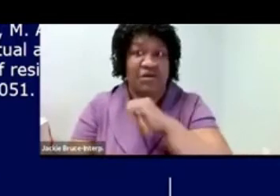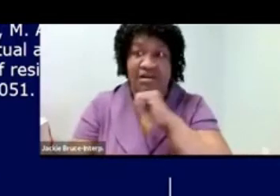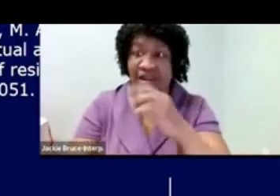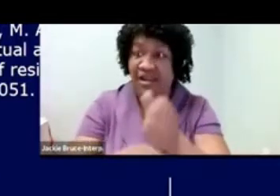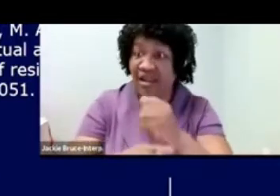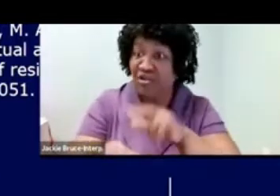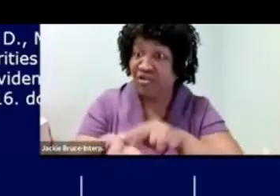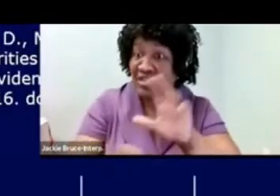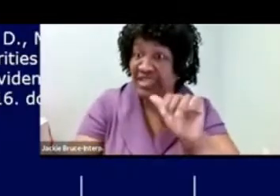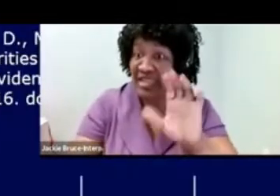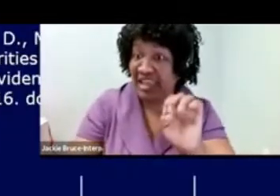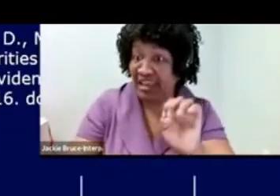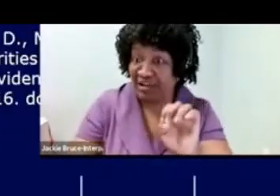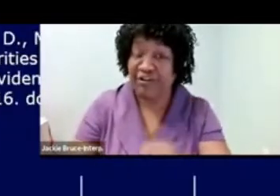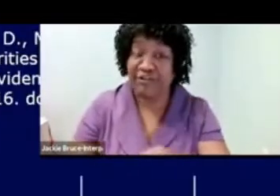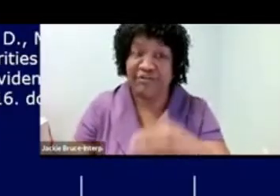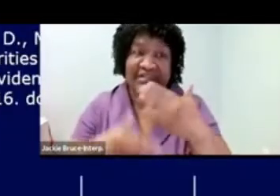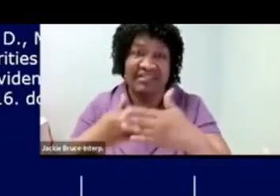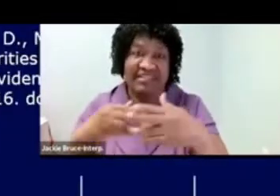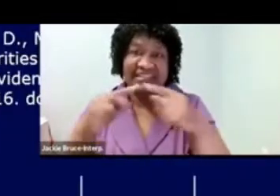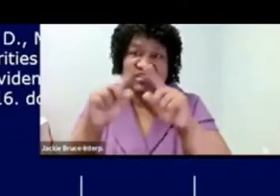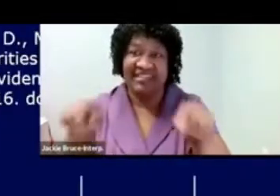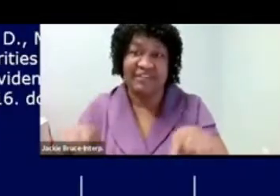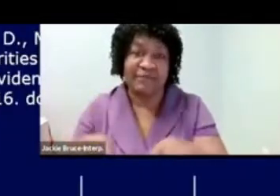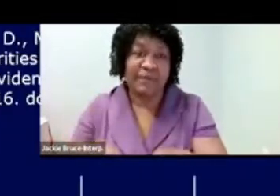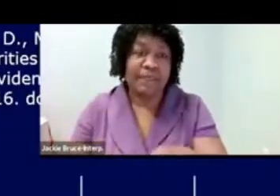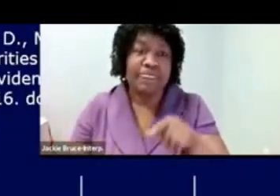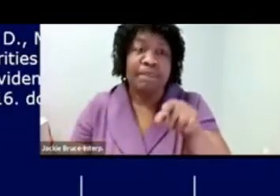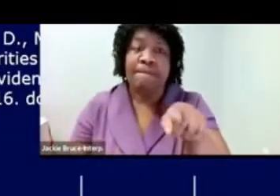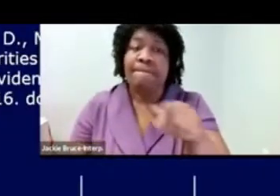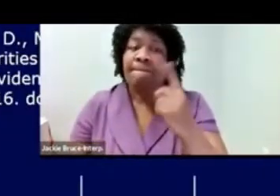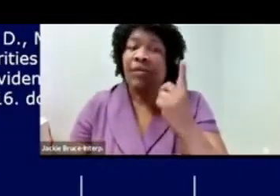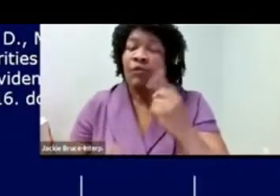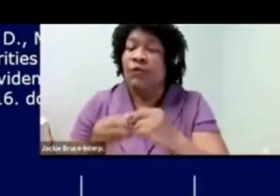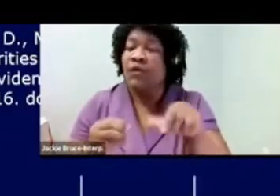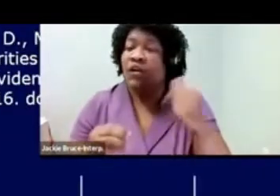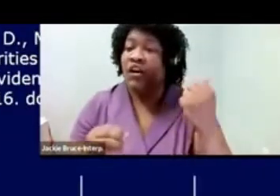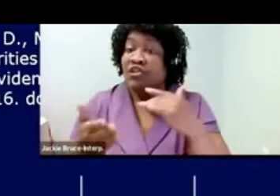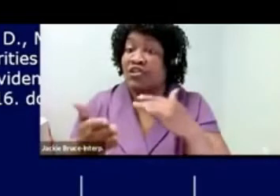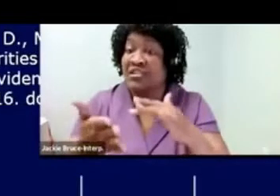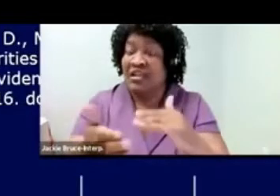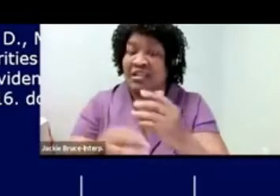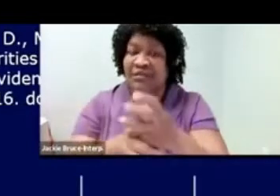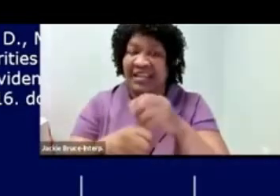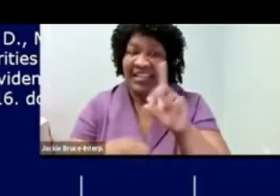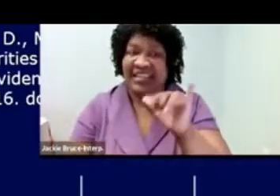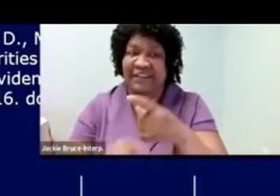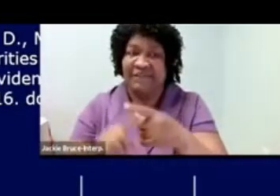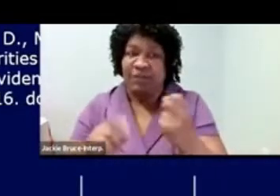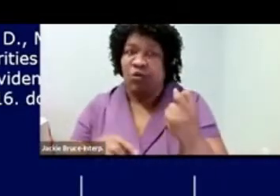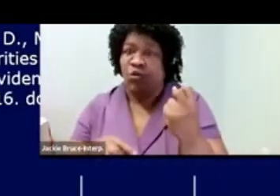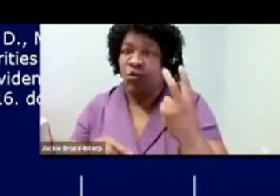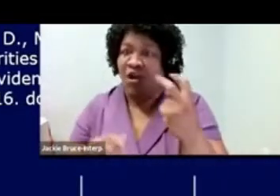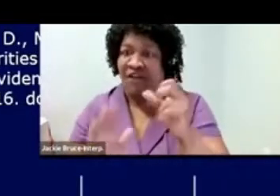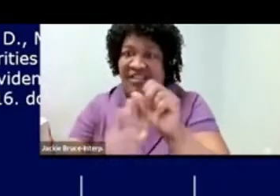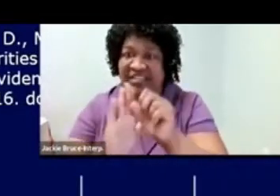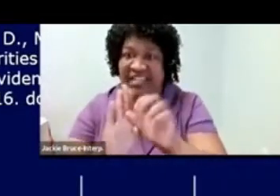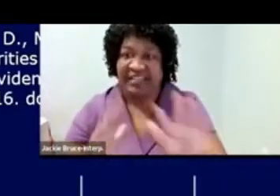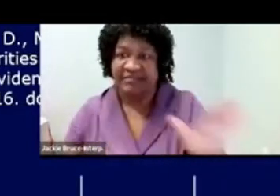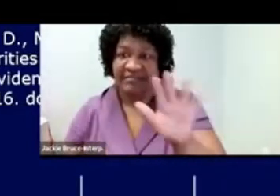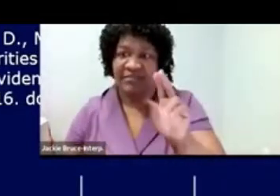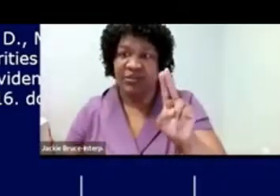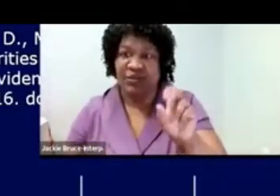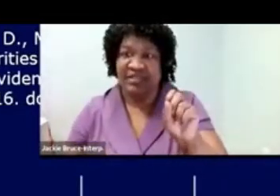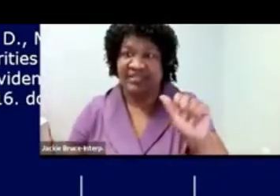Next slide, please. And so then in one other study, we actually obtained data from 12 states across the